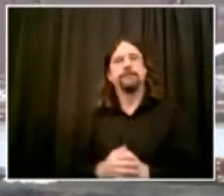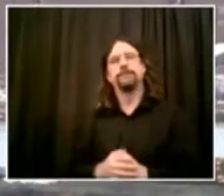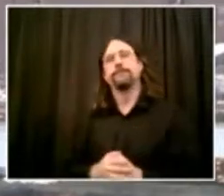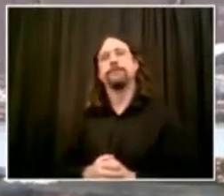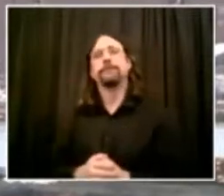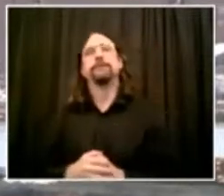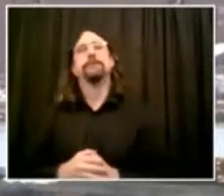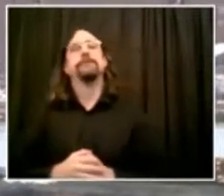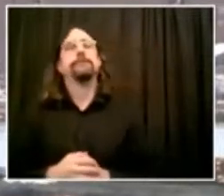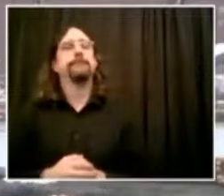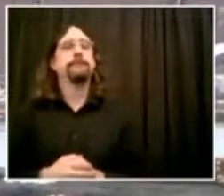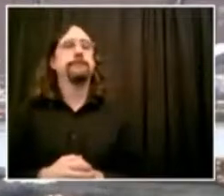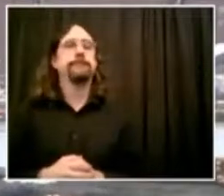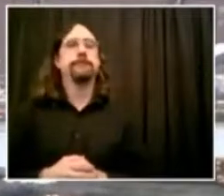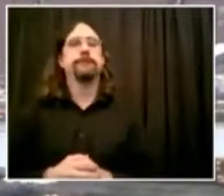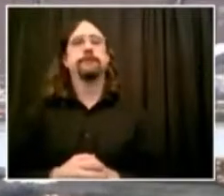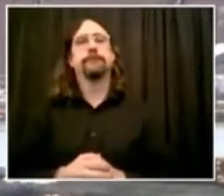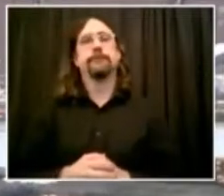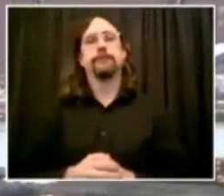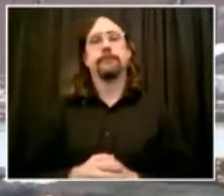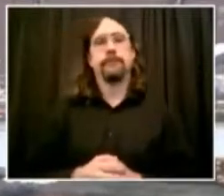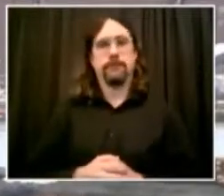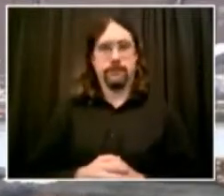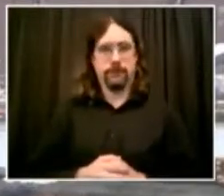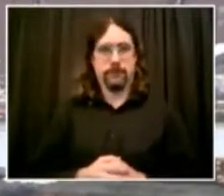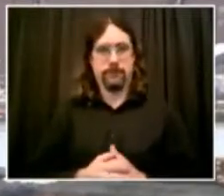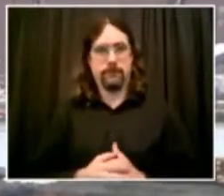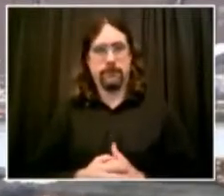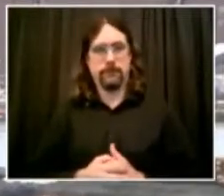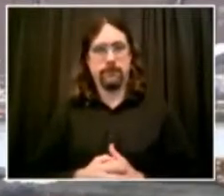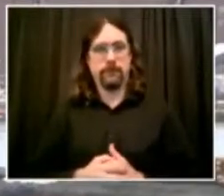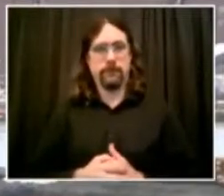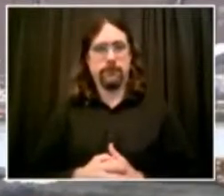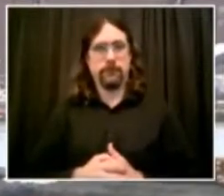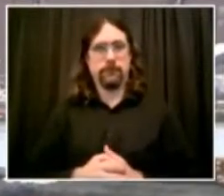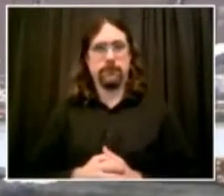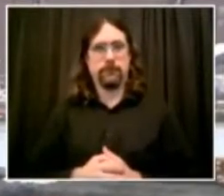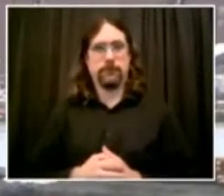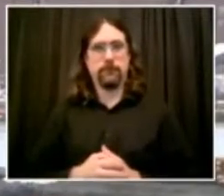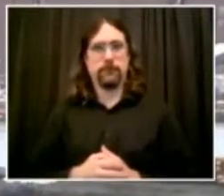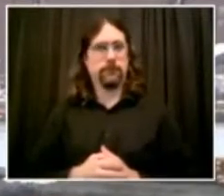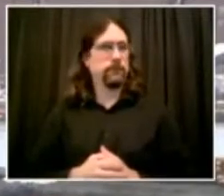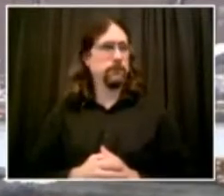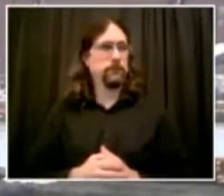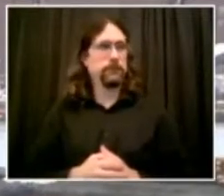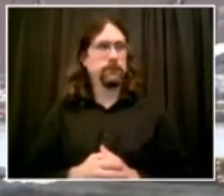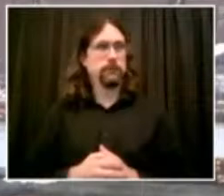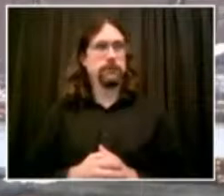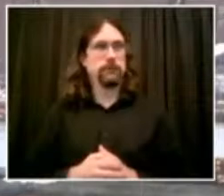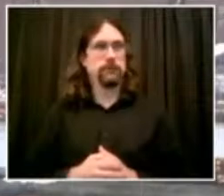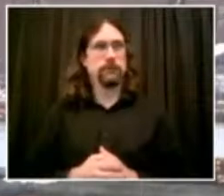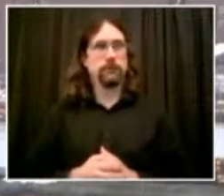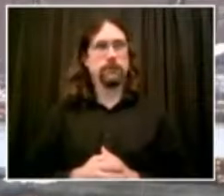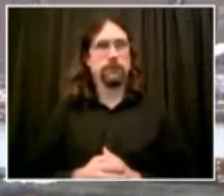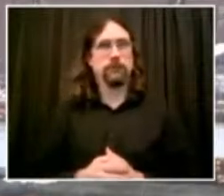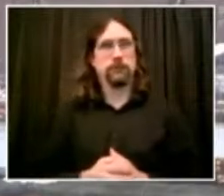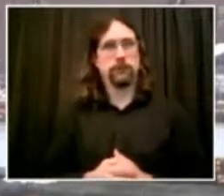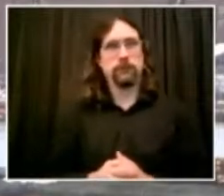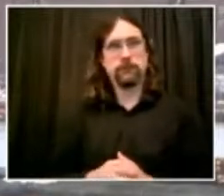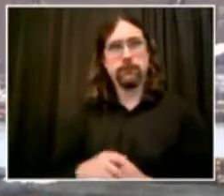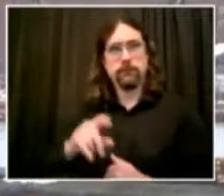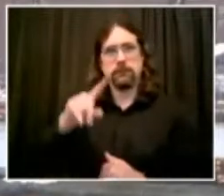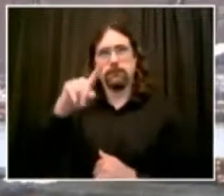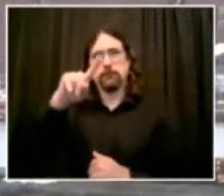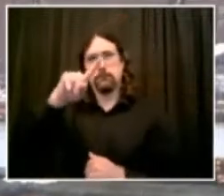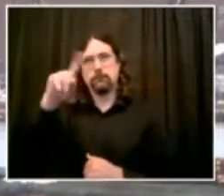Yep. We got some reports that there were ICE agents stationed at the 8-8 in Brooklyn, and there's some video of a